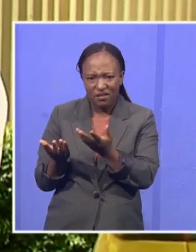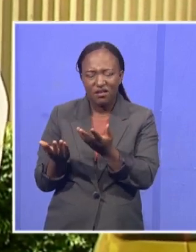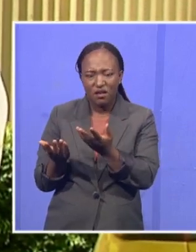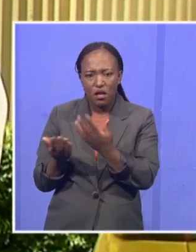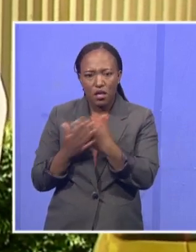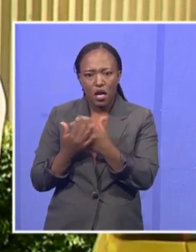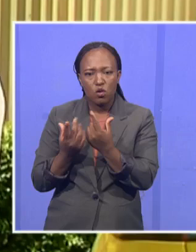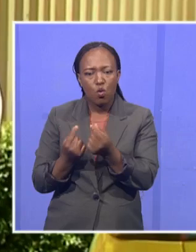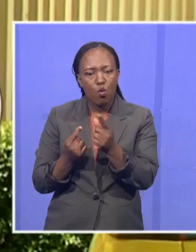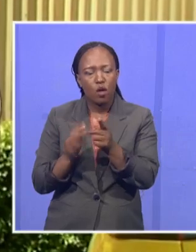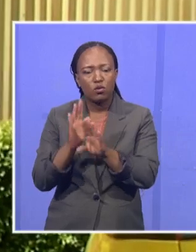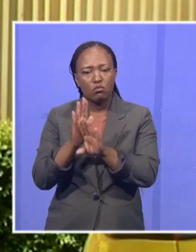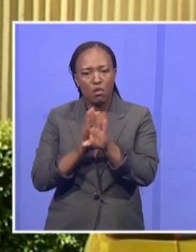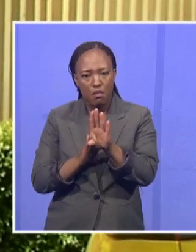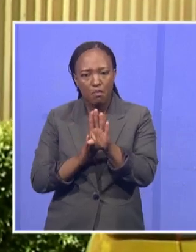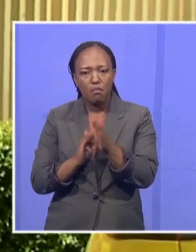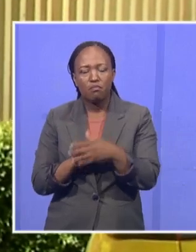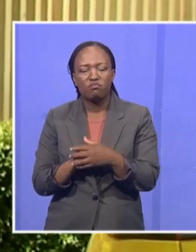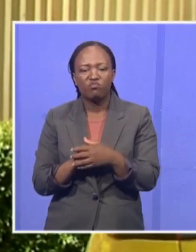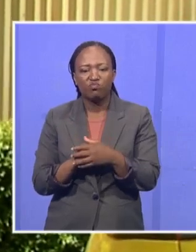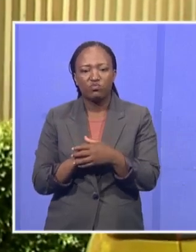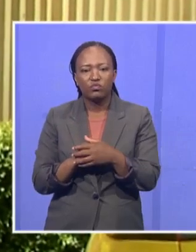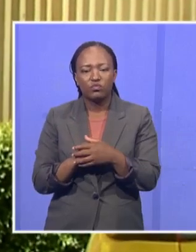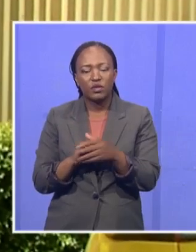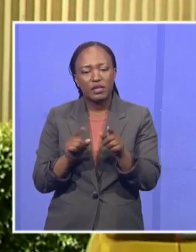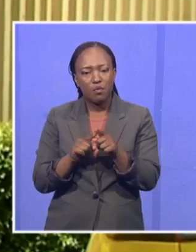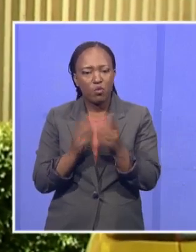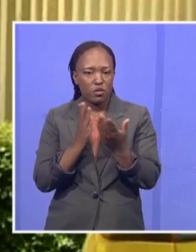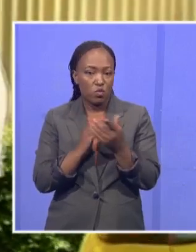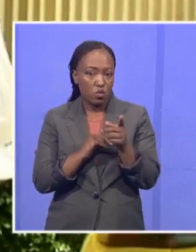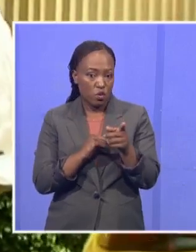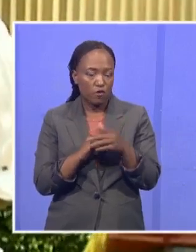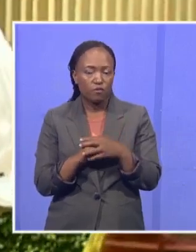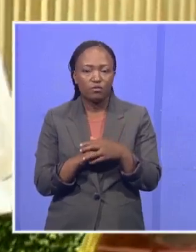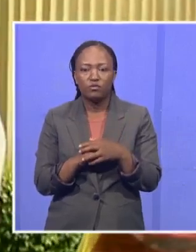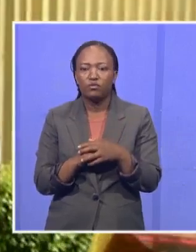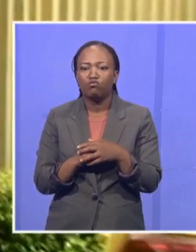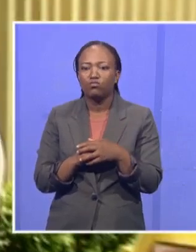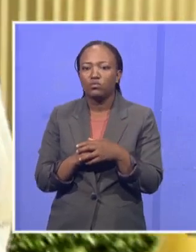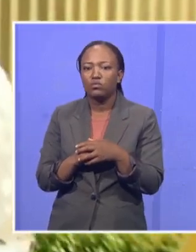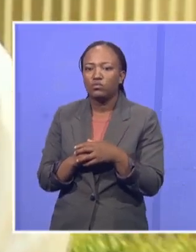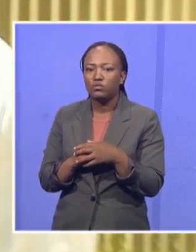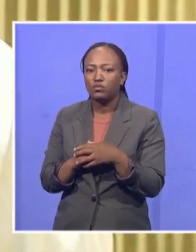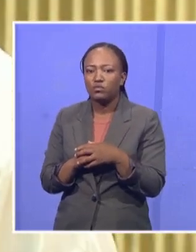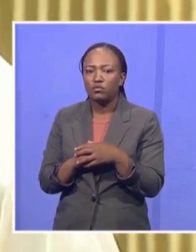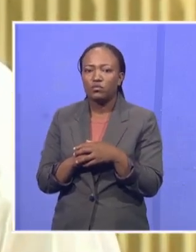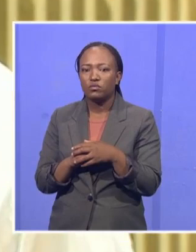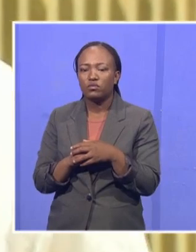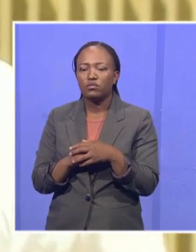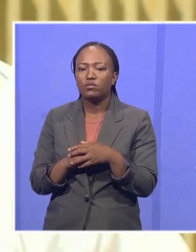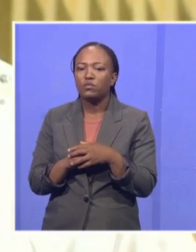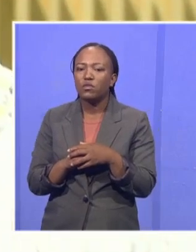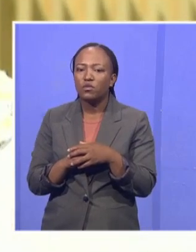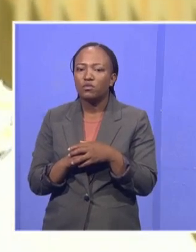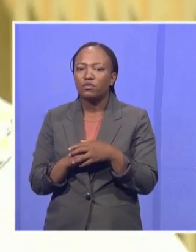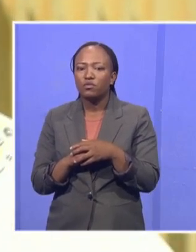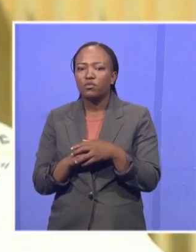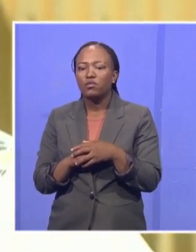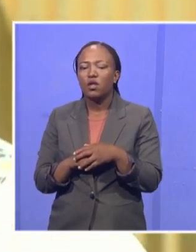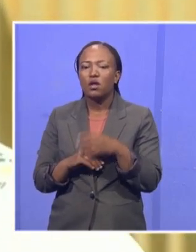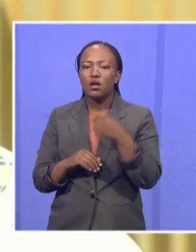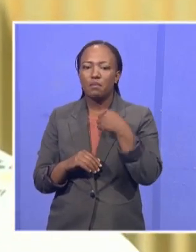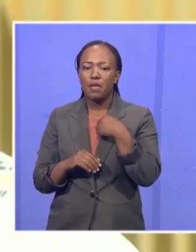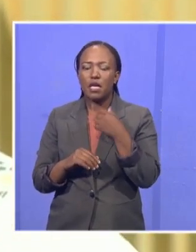can do to be on the same page as the school here. My recruitment, I think, plays a major role in improving the